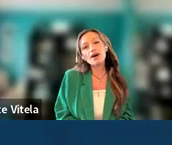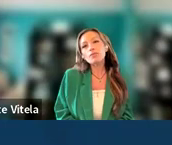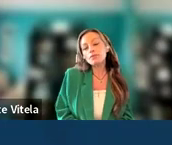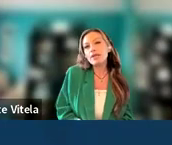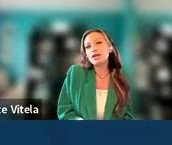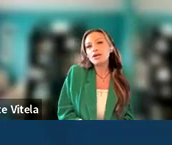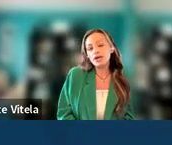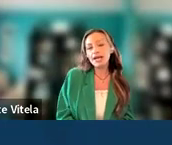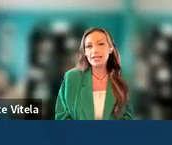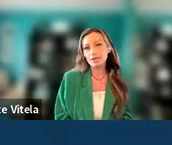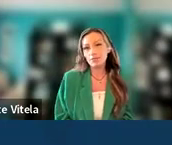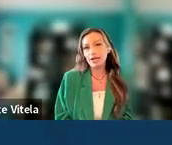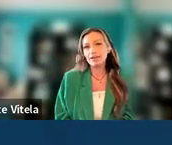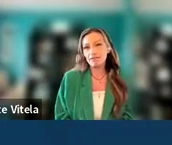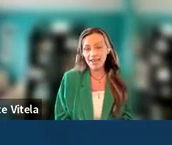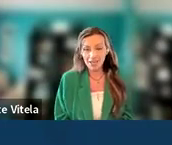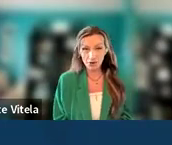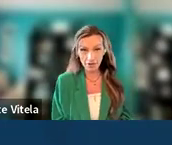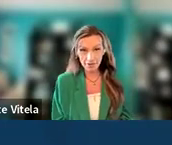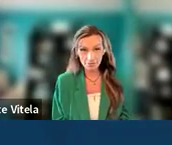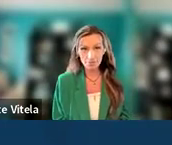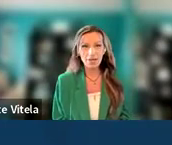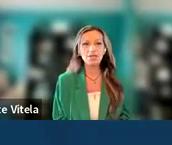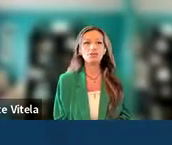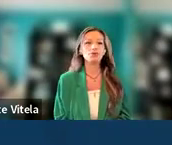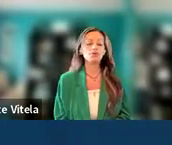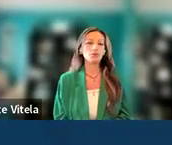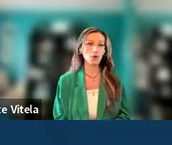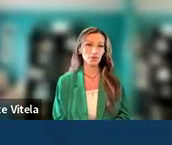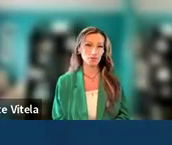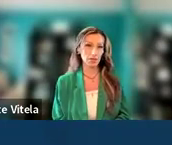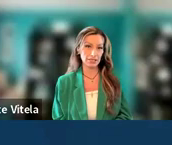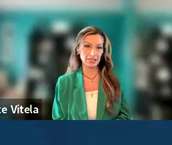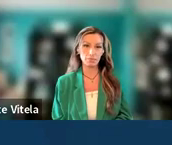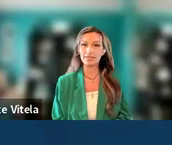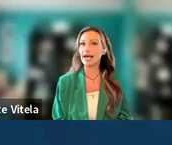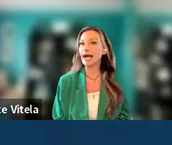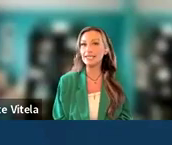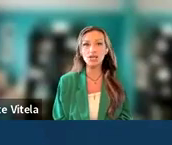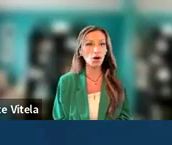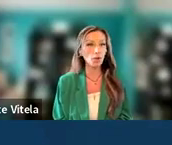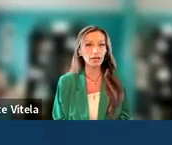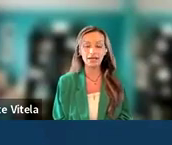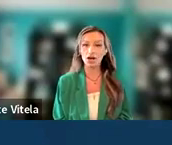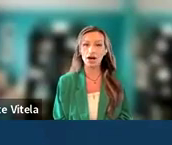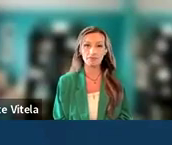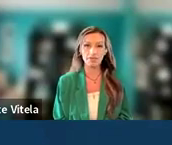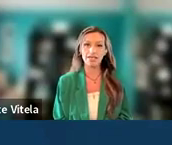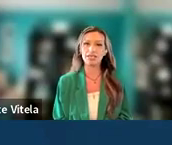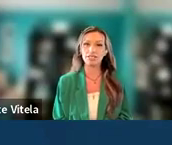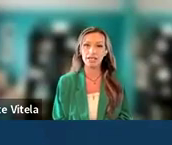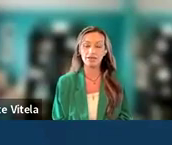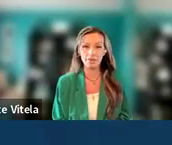I thought it would be a good idea to bring in fake urine to throw the drug test because I did not want to get caught